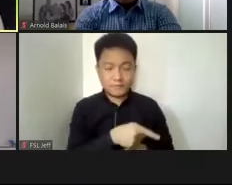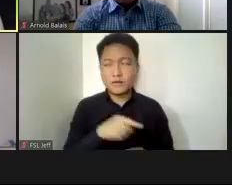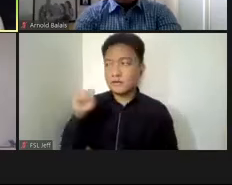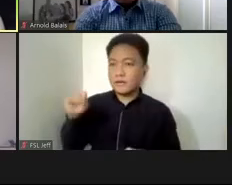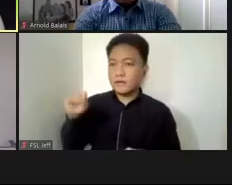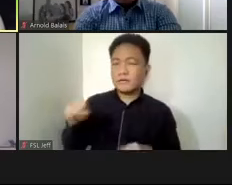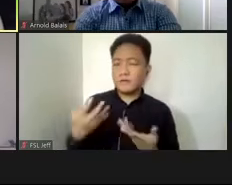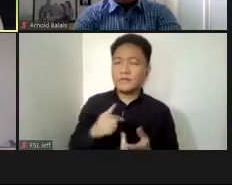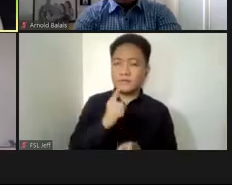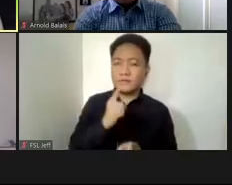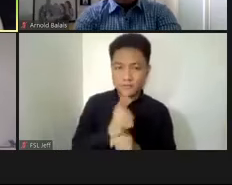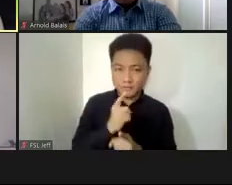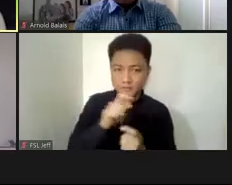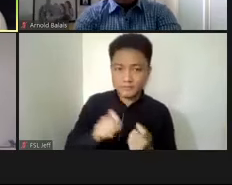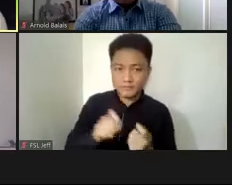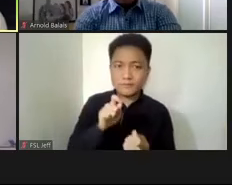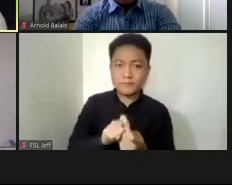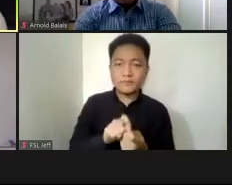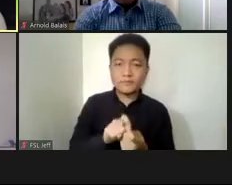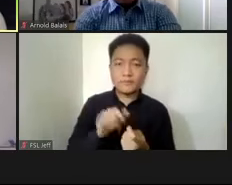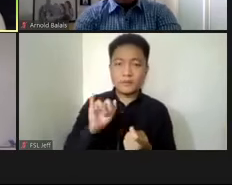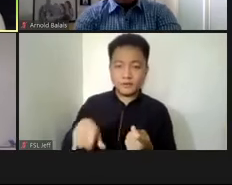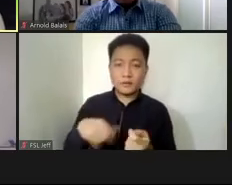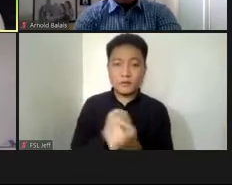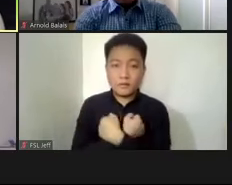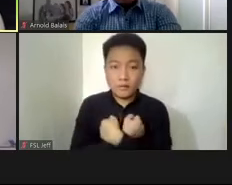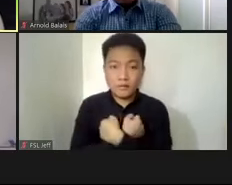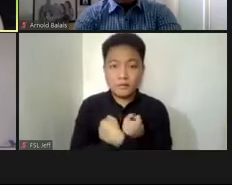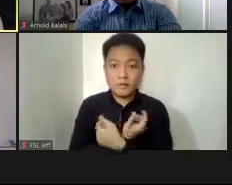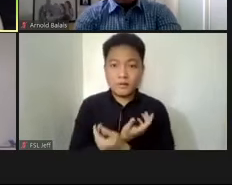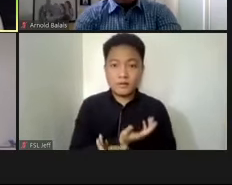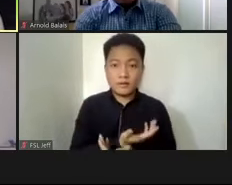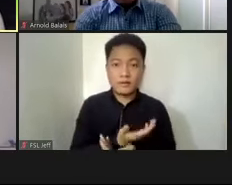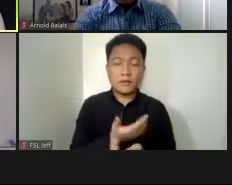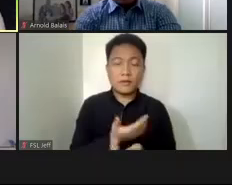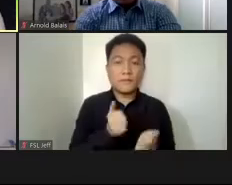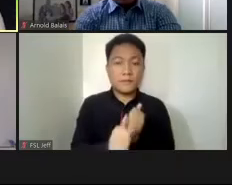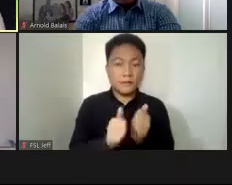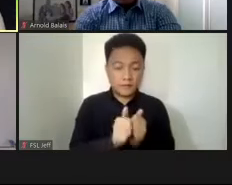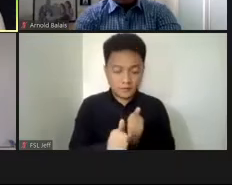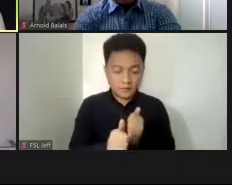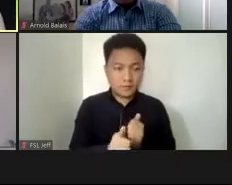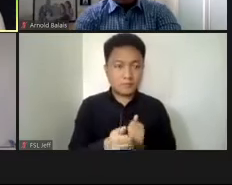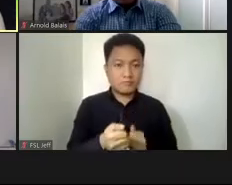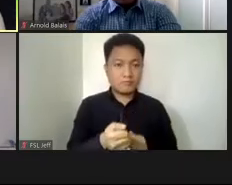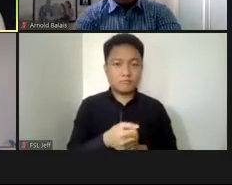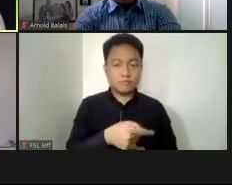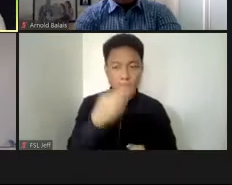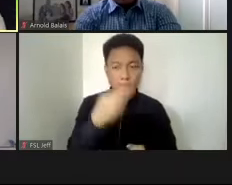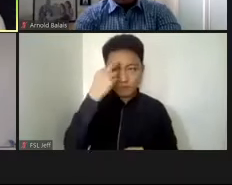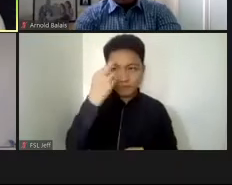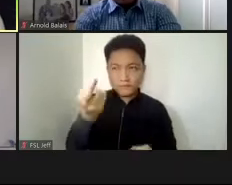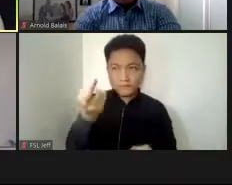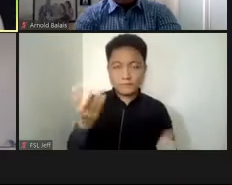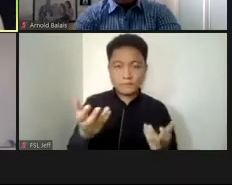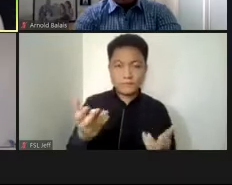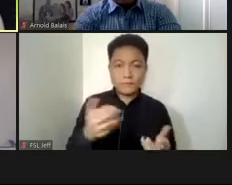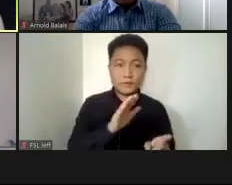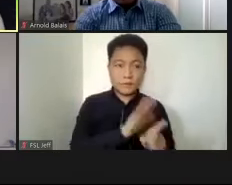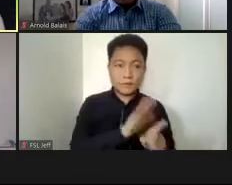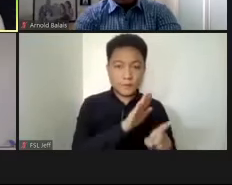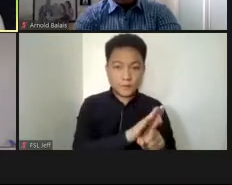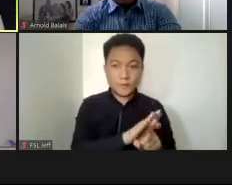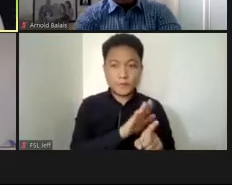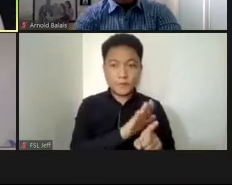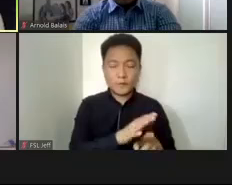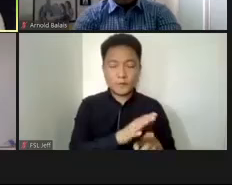from realizing that what you're taking, what you're working for, is actually going to you, and you're taking something